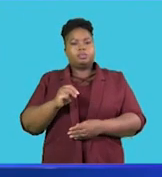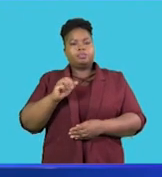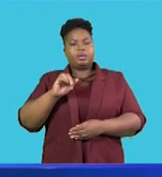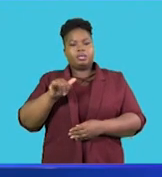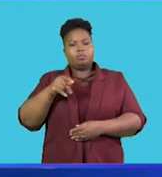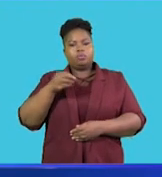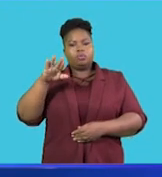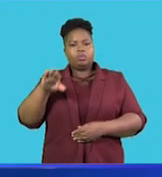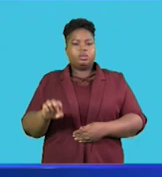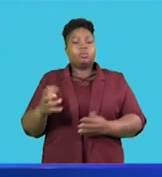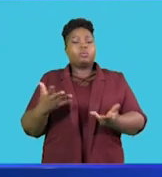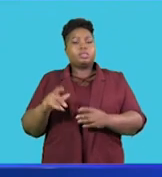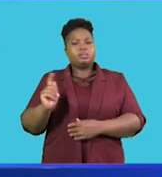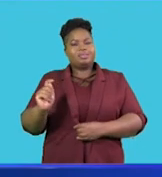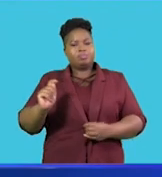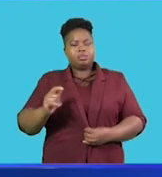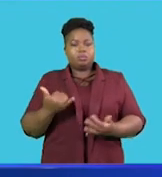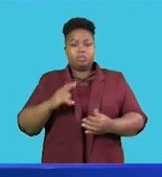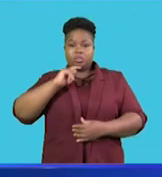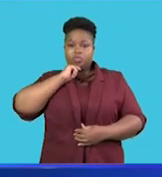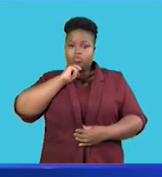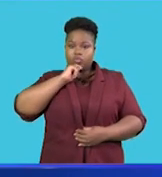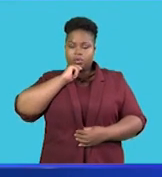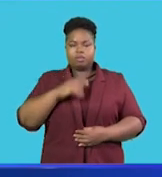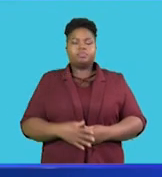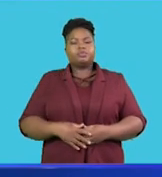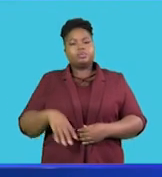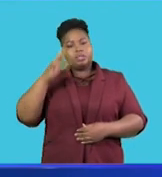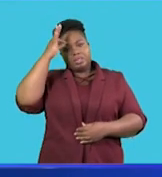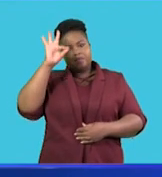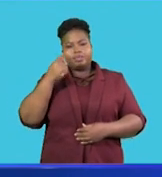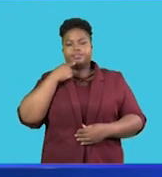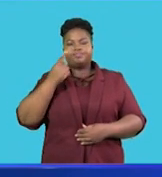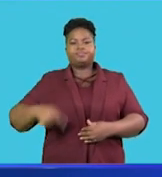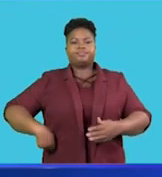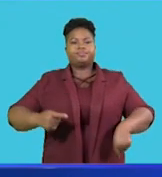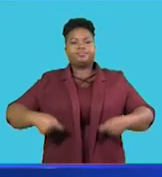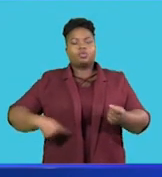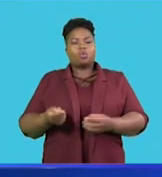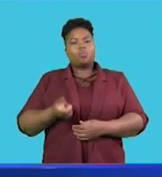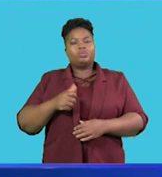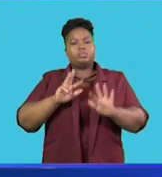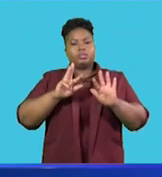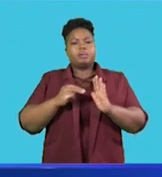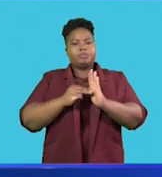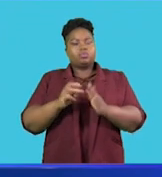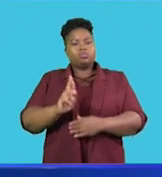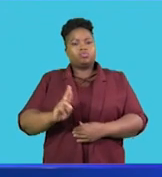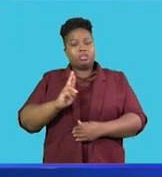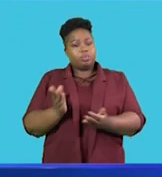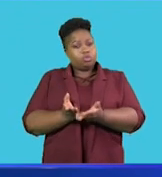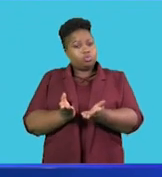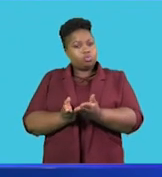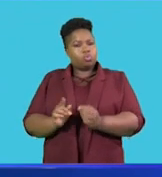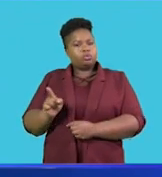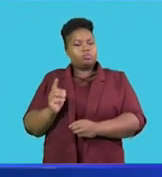se motseng wa Tembisa hoseng ha kajeno. Mmuso o tsetetse tjhelete e balwang ho diranta tse dimilione tse 90 kahong ya sekolo sena